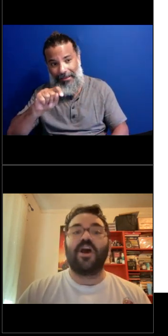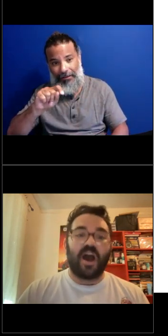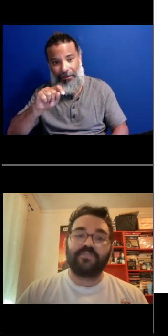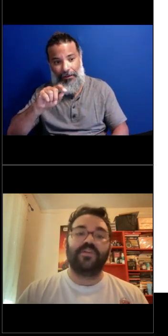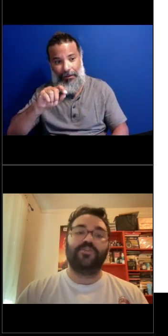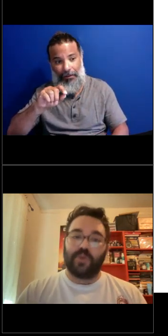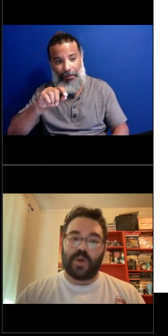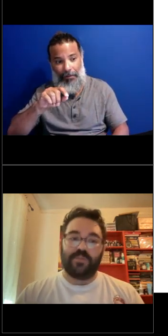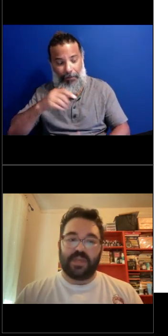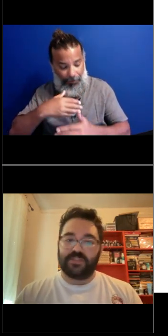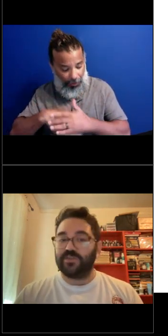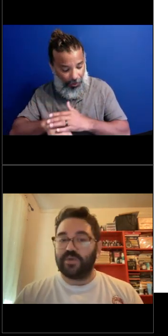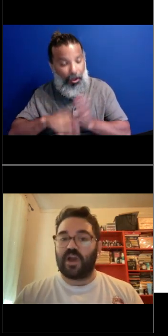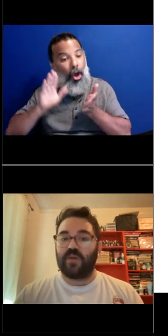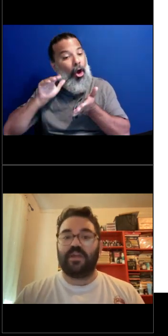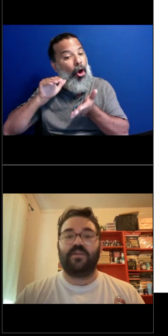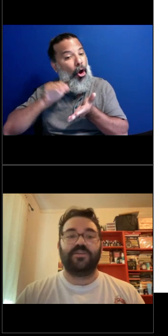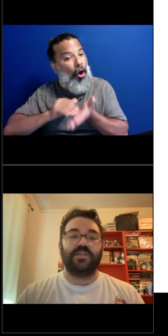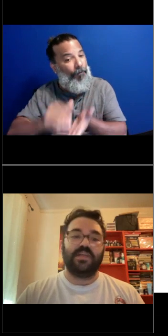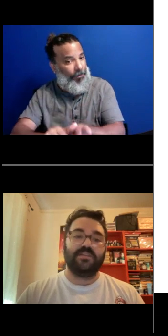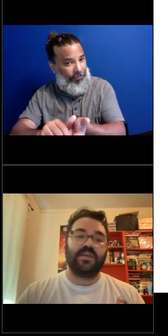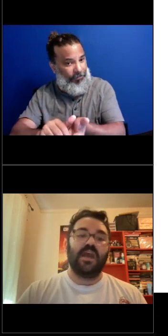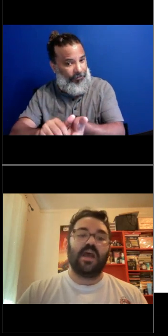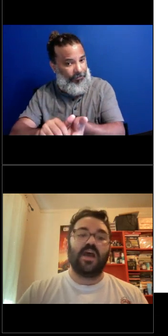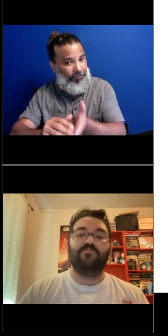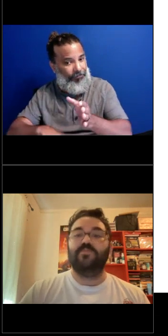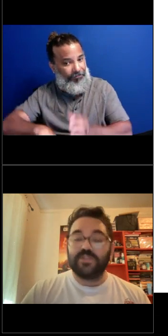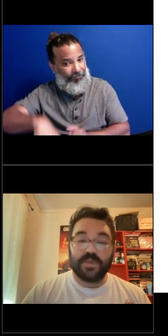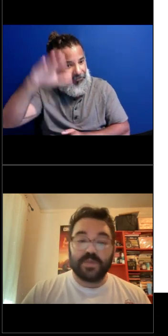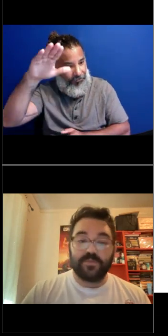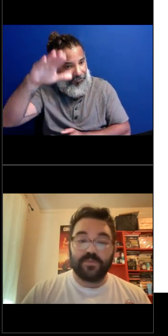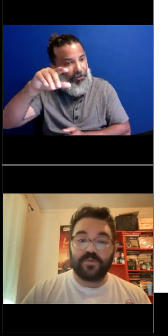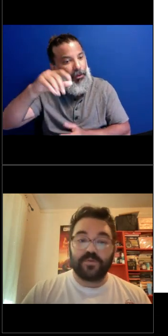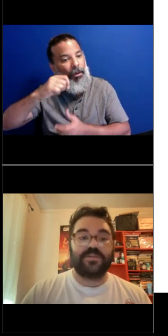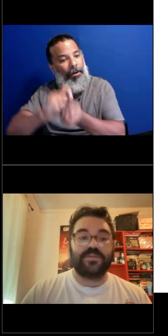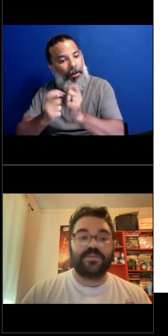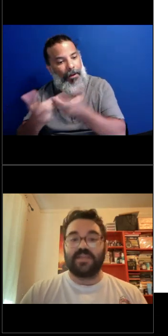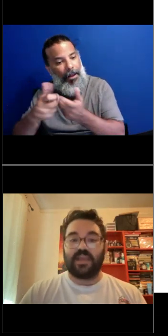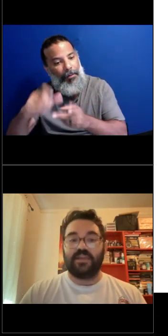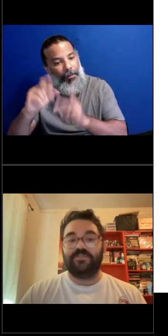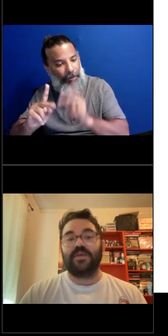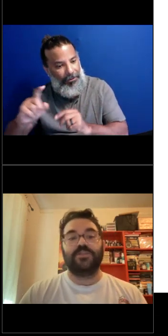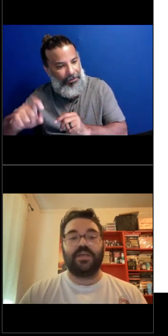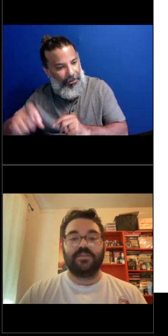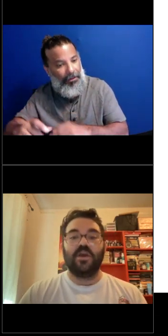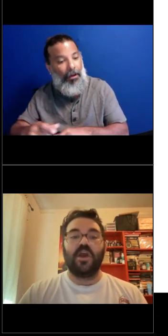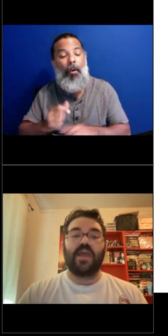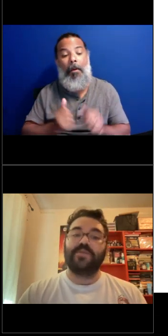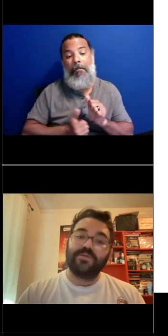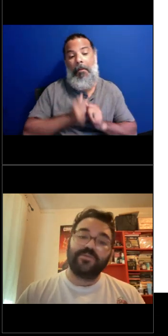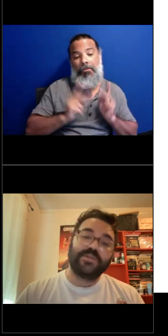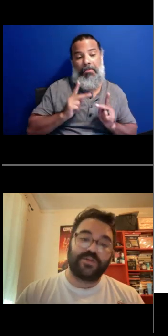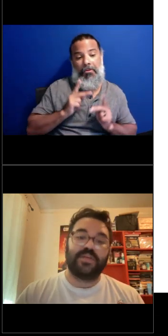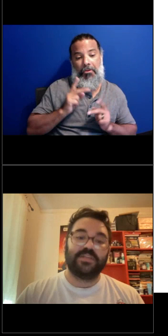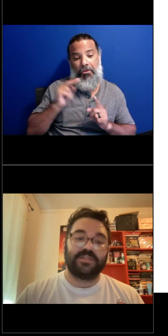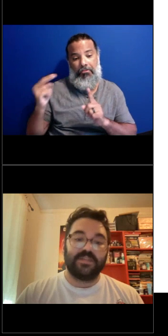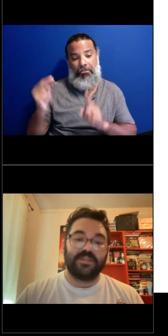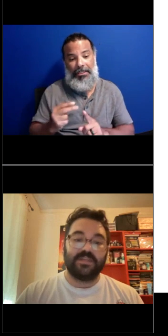hedge, often grow up being taught to accommodate others' needs. Most people perceived as women face negative assumptions, and people